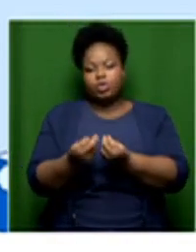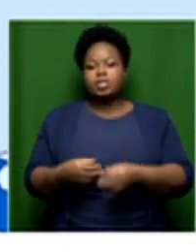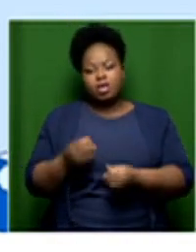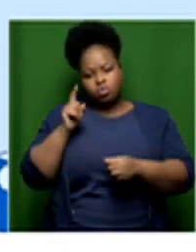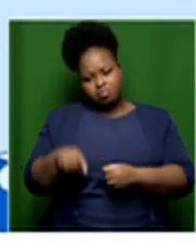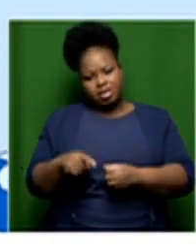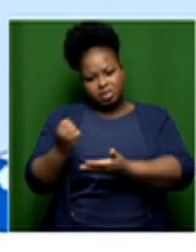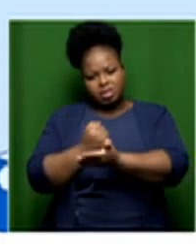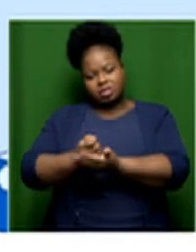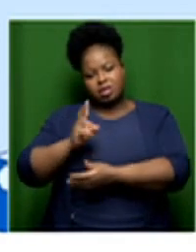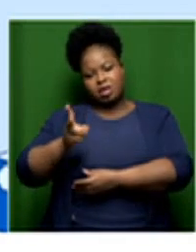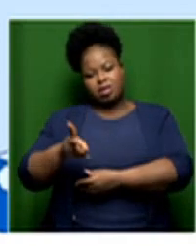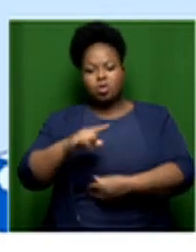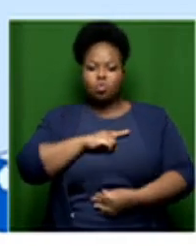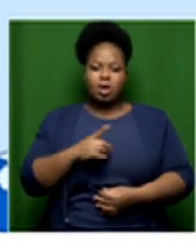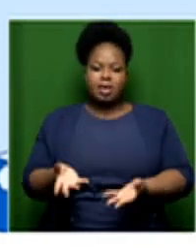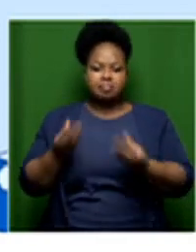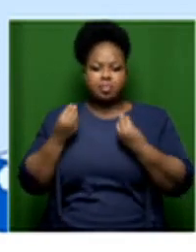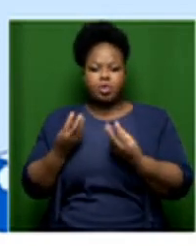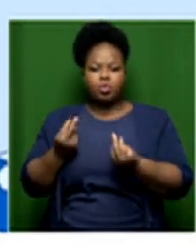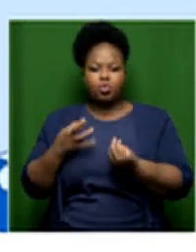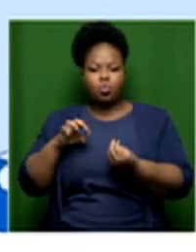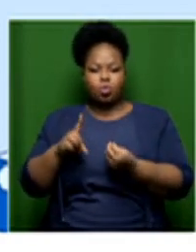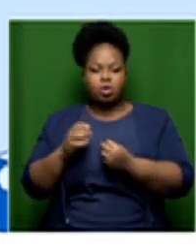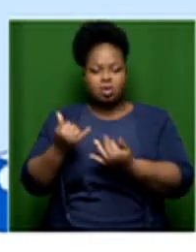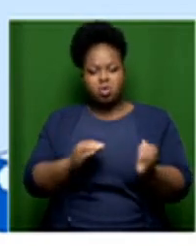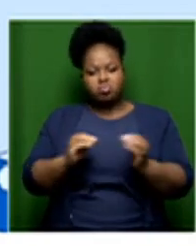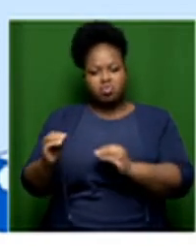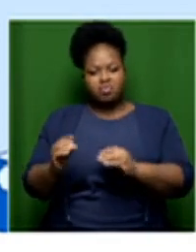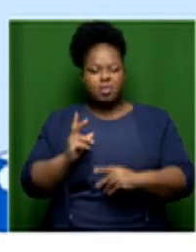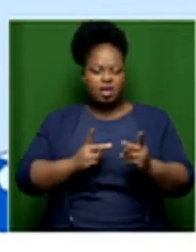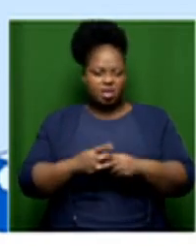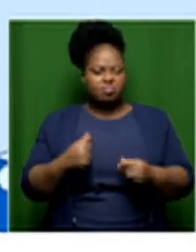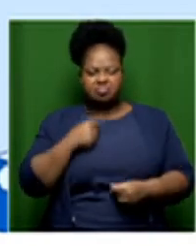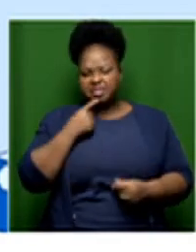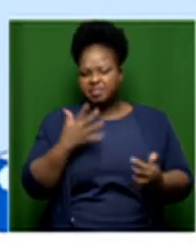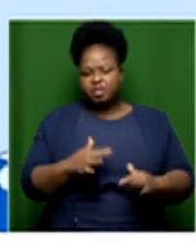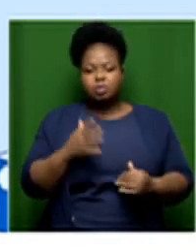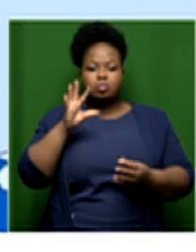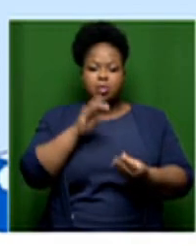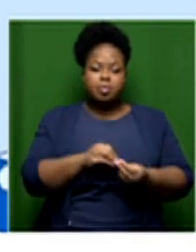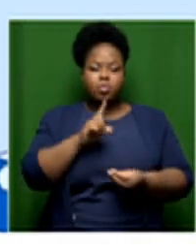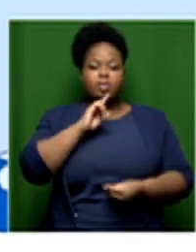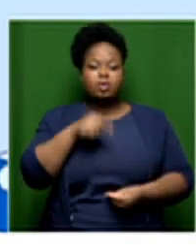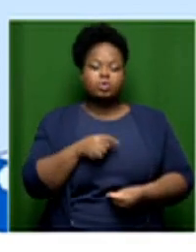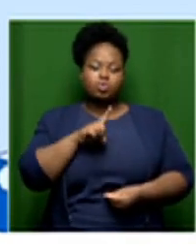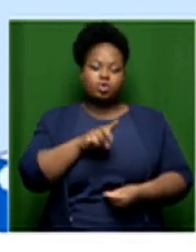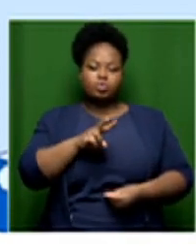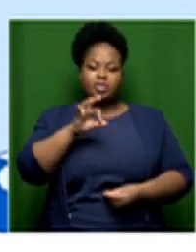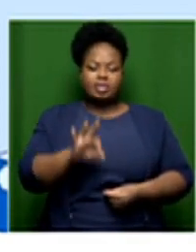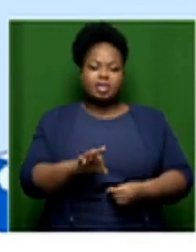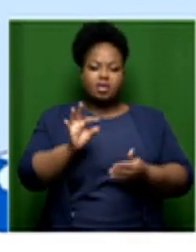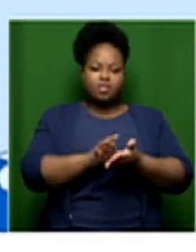impacted by the determination of new ward. And as I said, we already know that we have 1,123